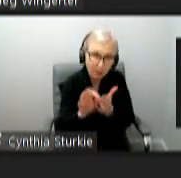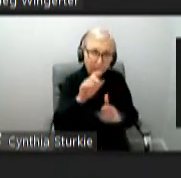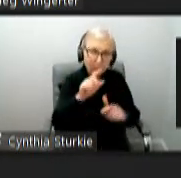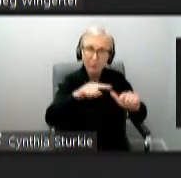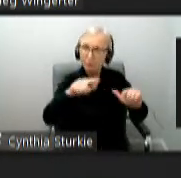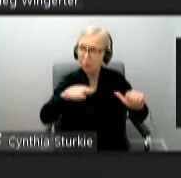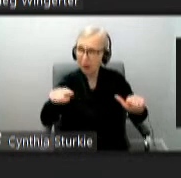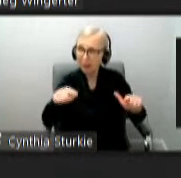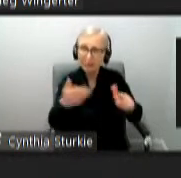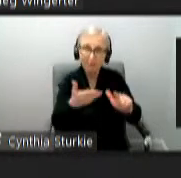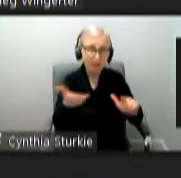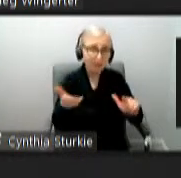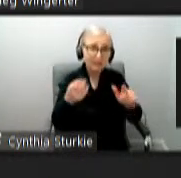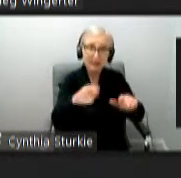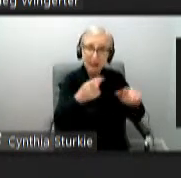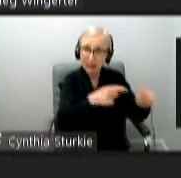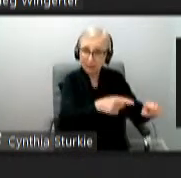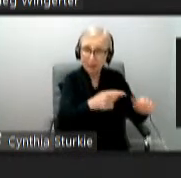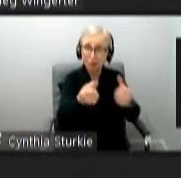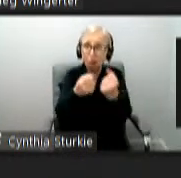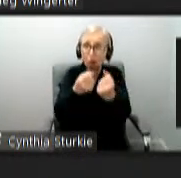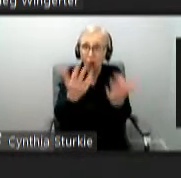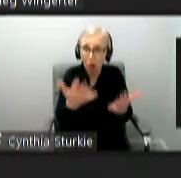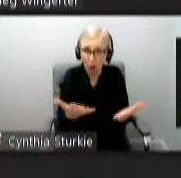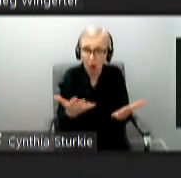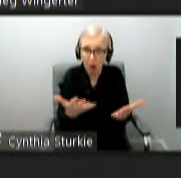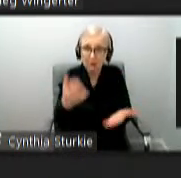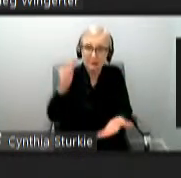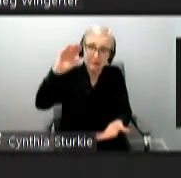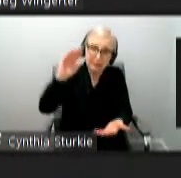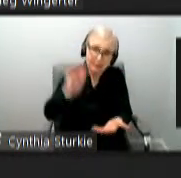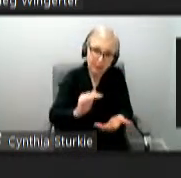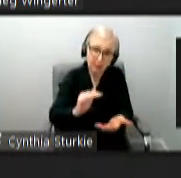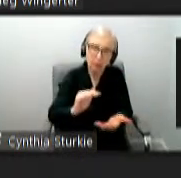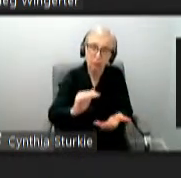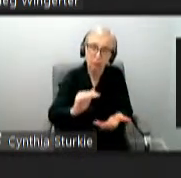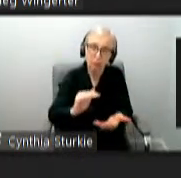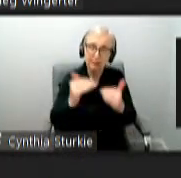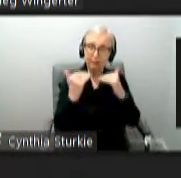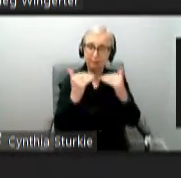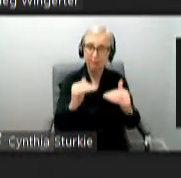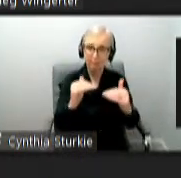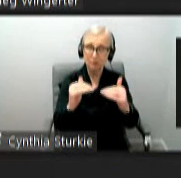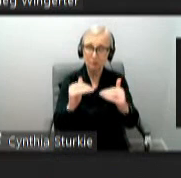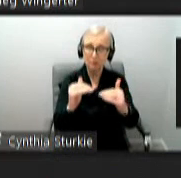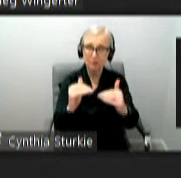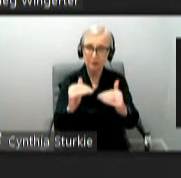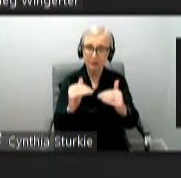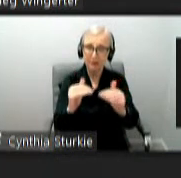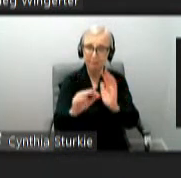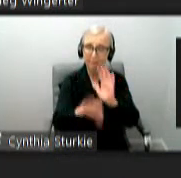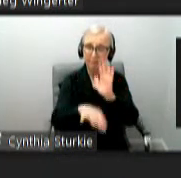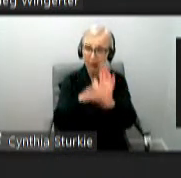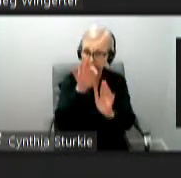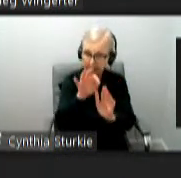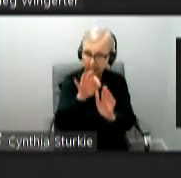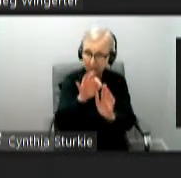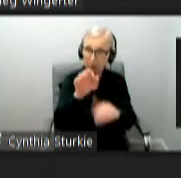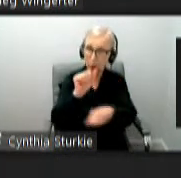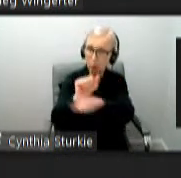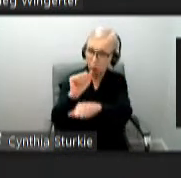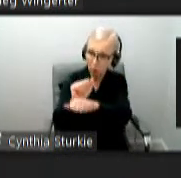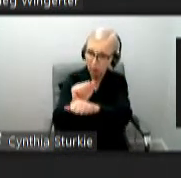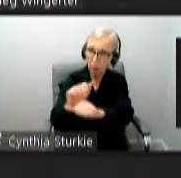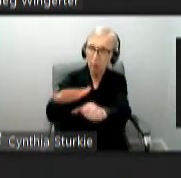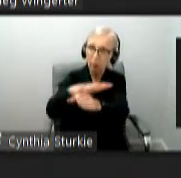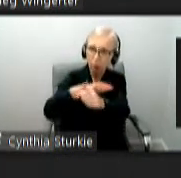going on right now that leads to overall decreased levels of detection. We're certainly continuing to work closely with our